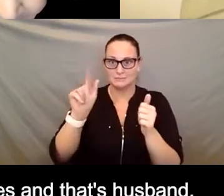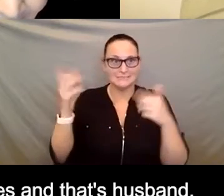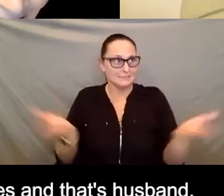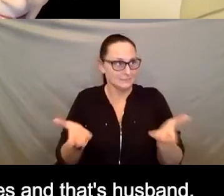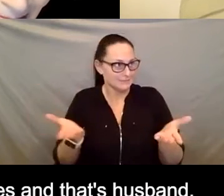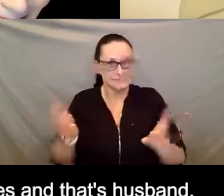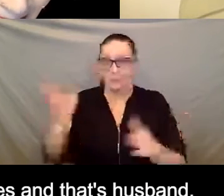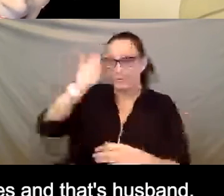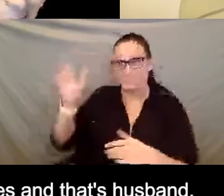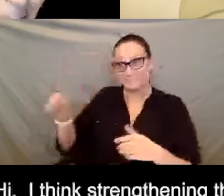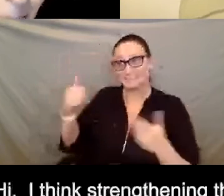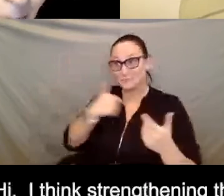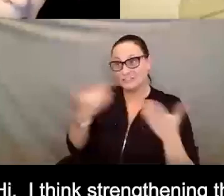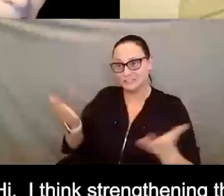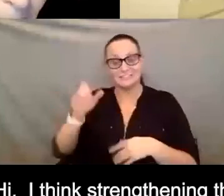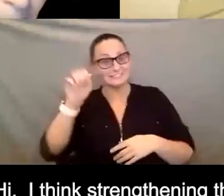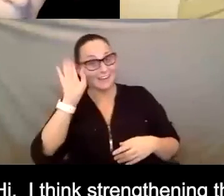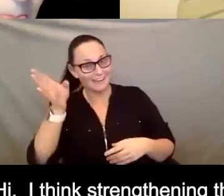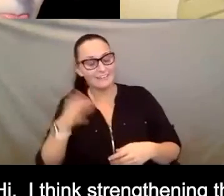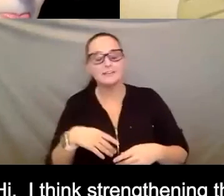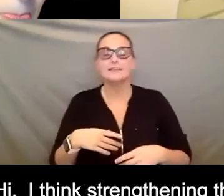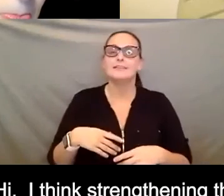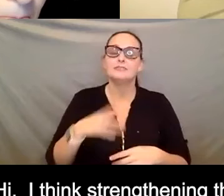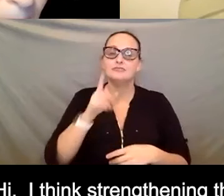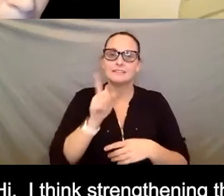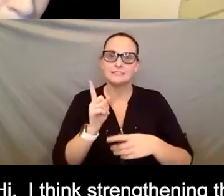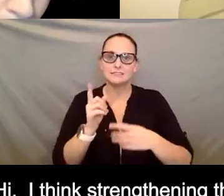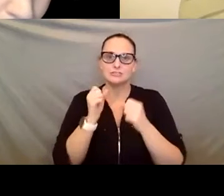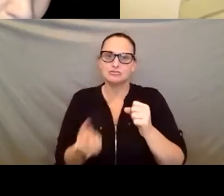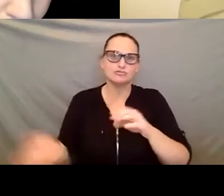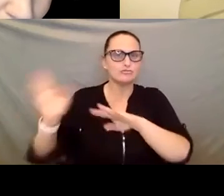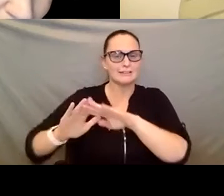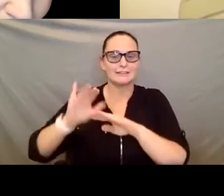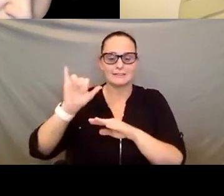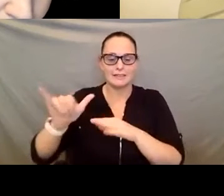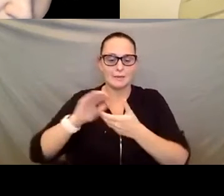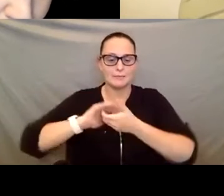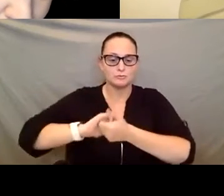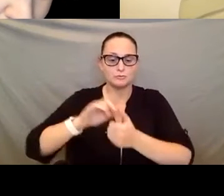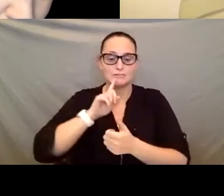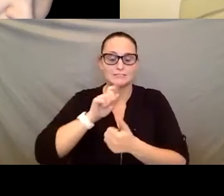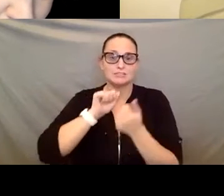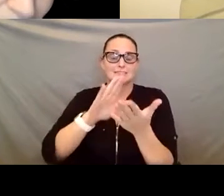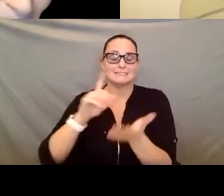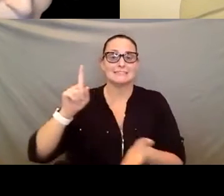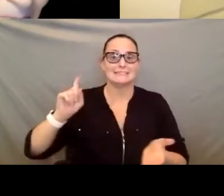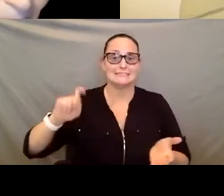know. Hi. I think strengthening that partnership and really addressing the needs